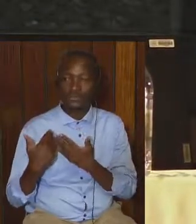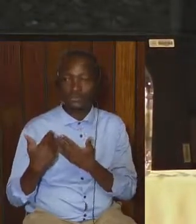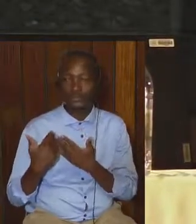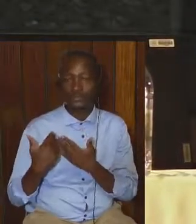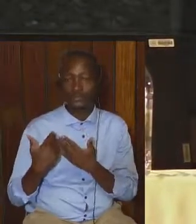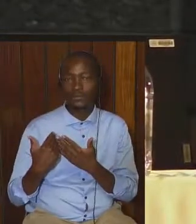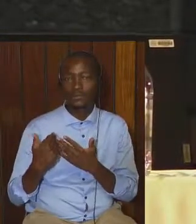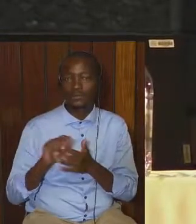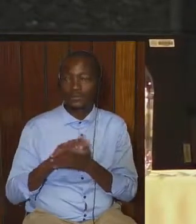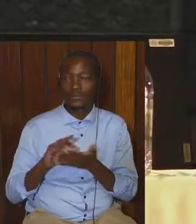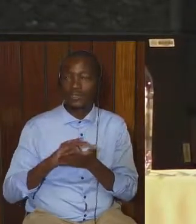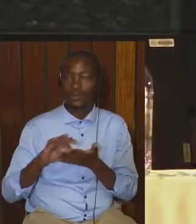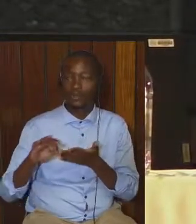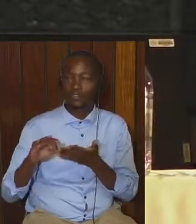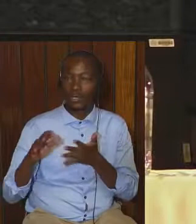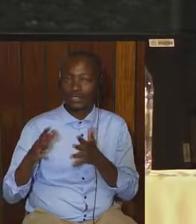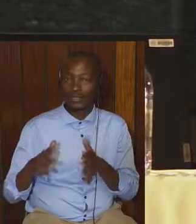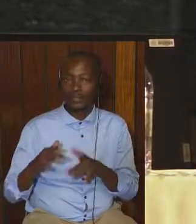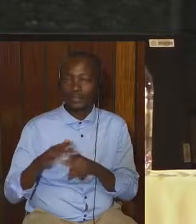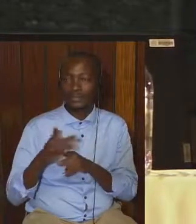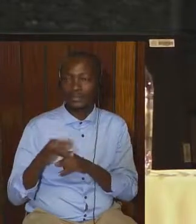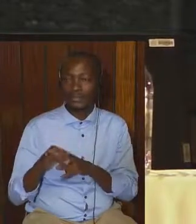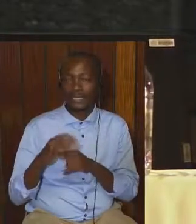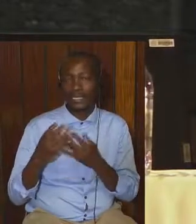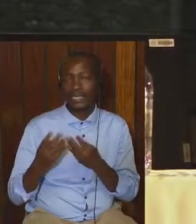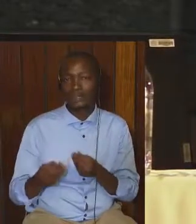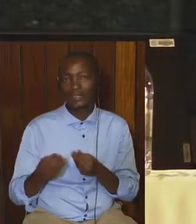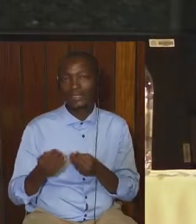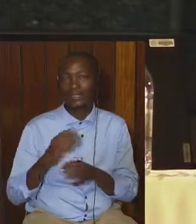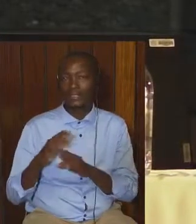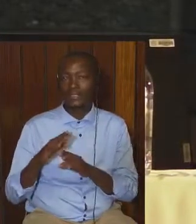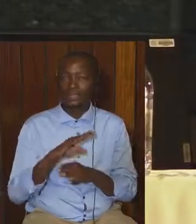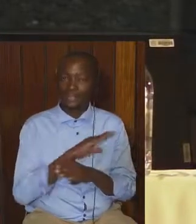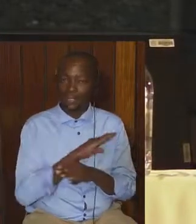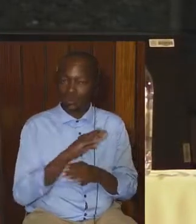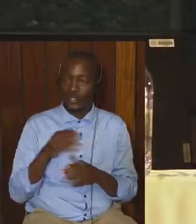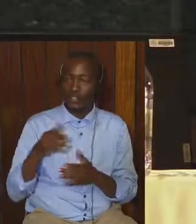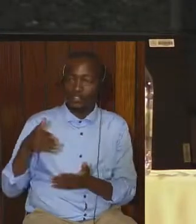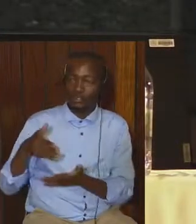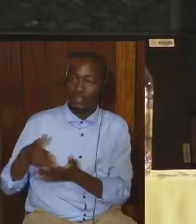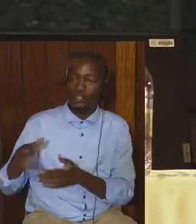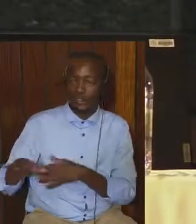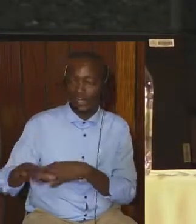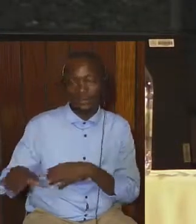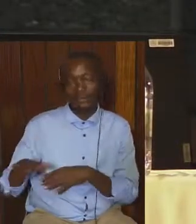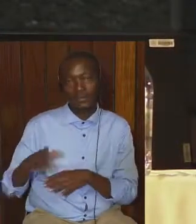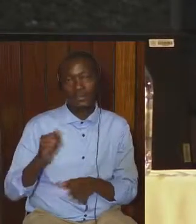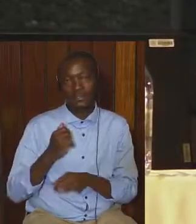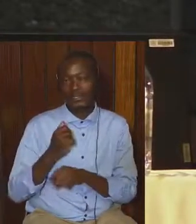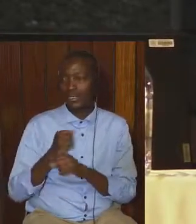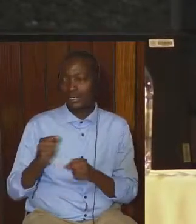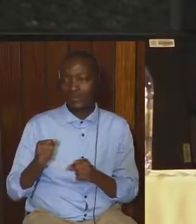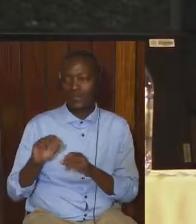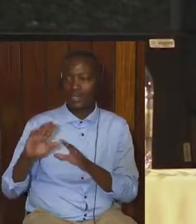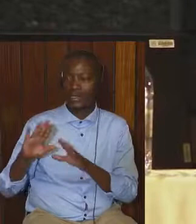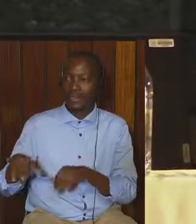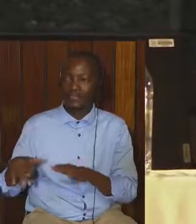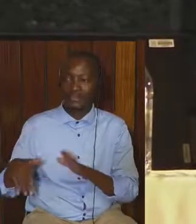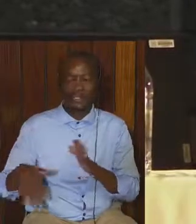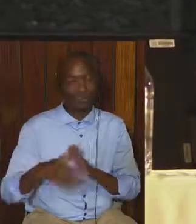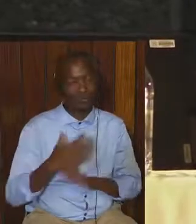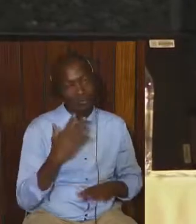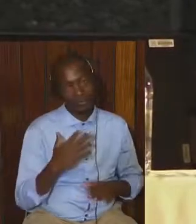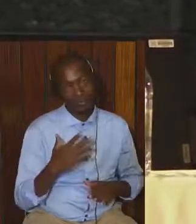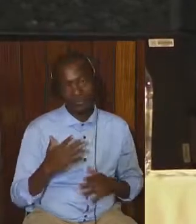security, the contractor will still have the security on site. So they did not really abandon, like